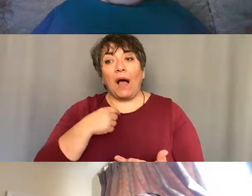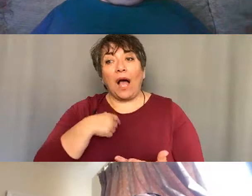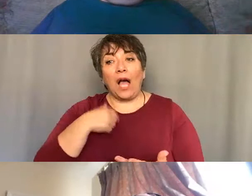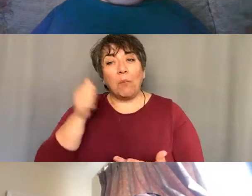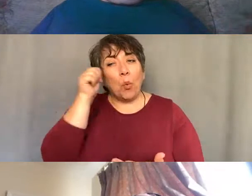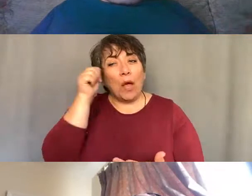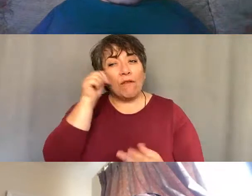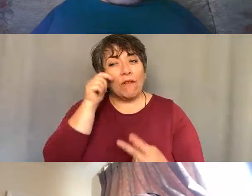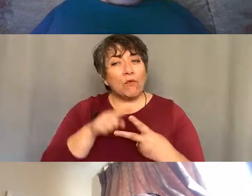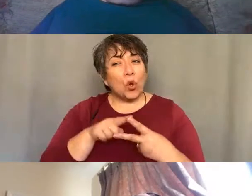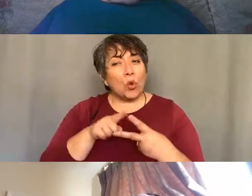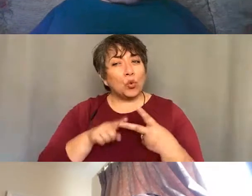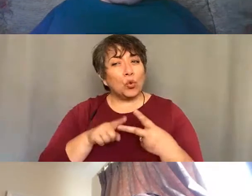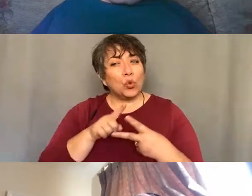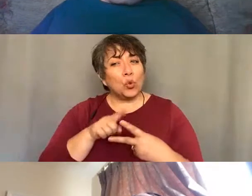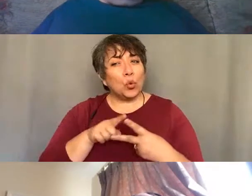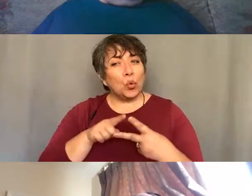our system.